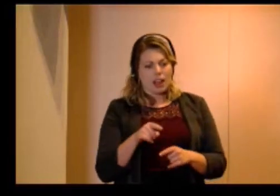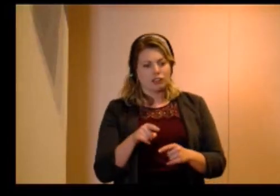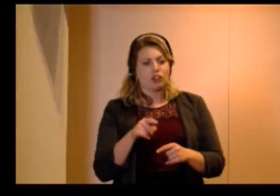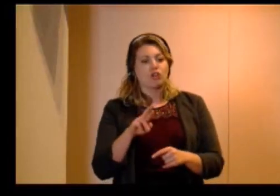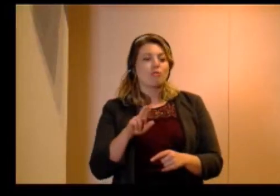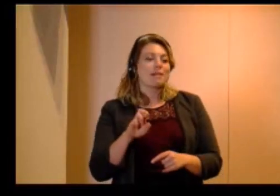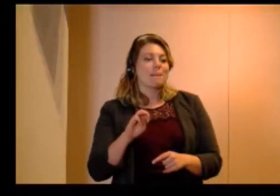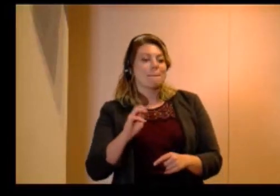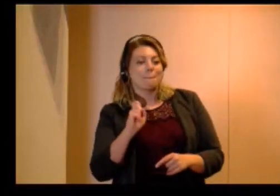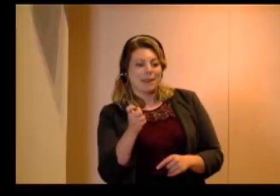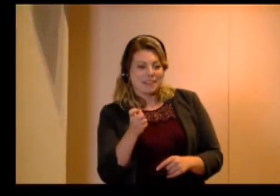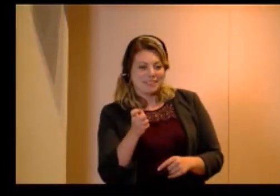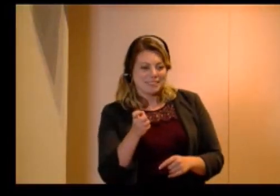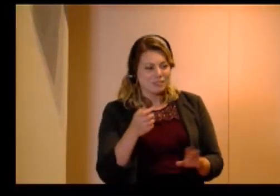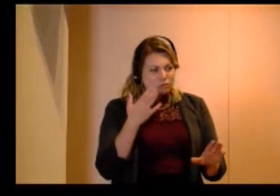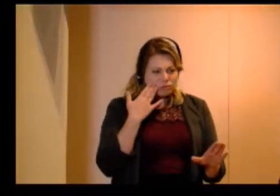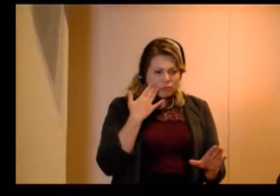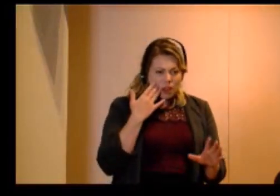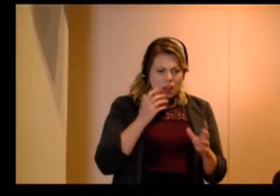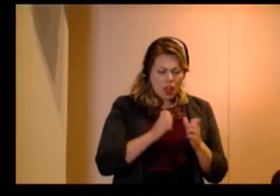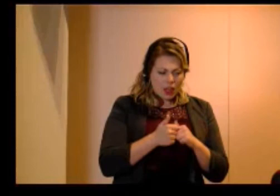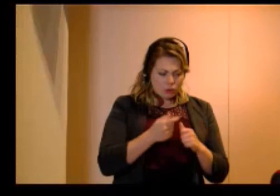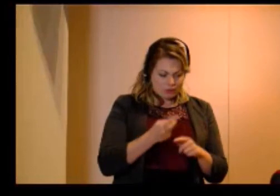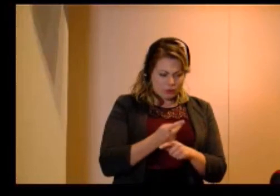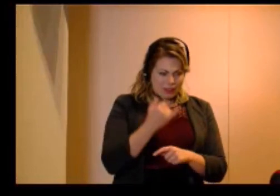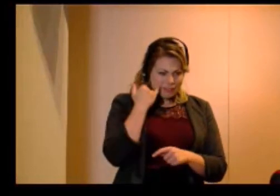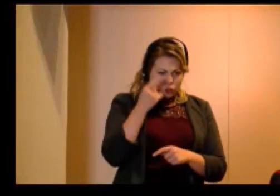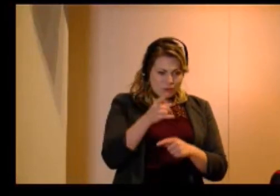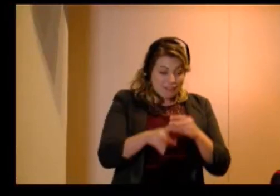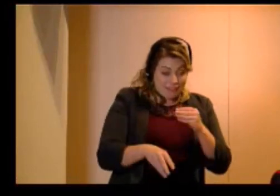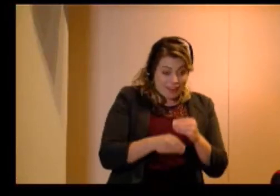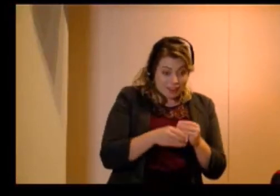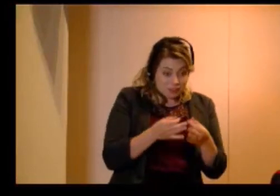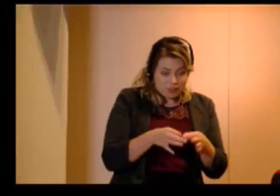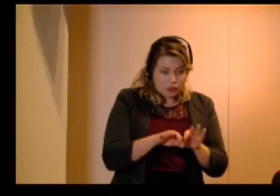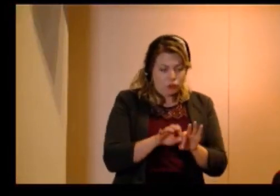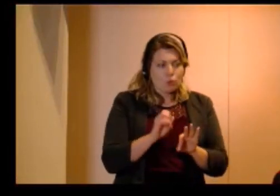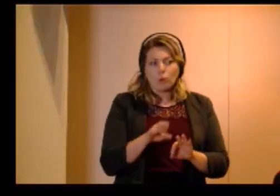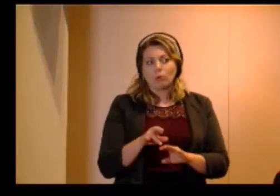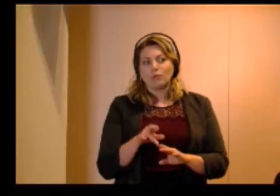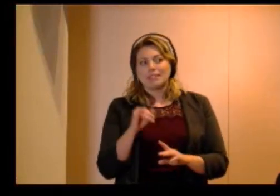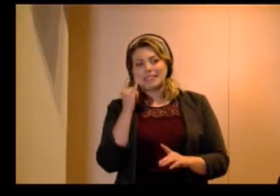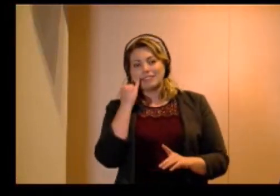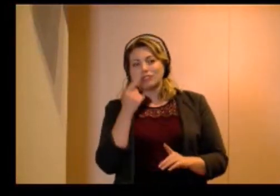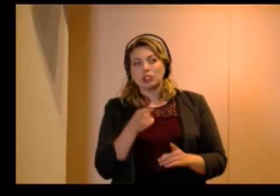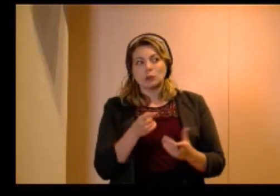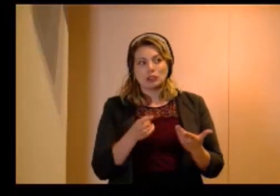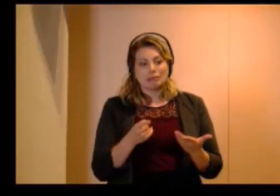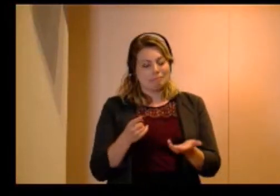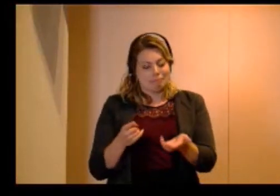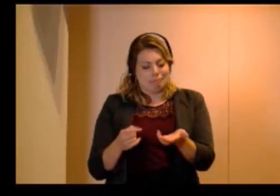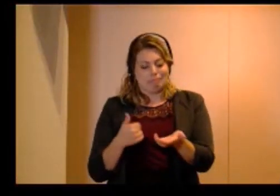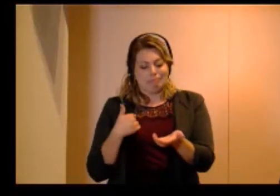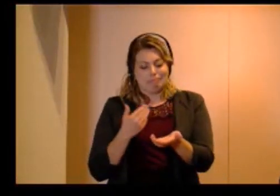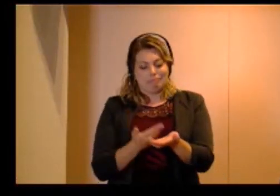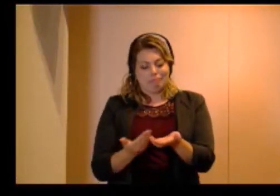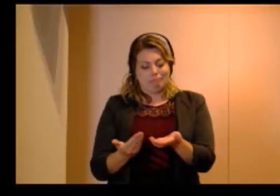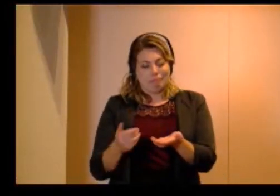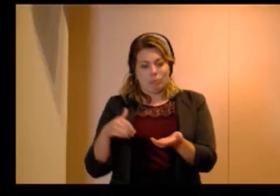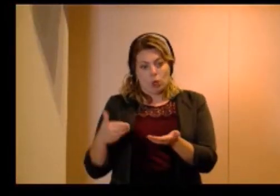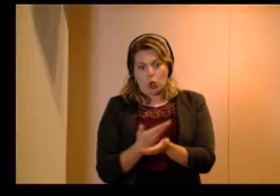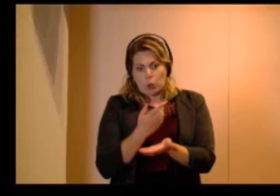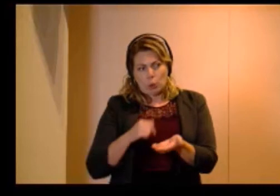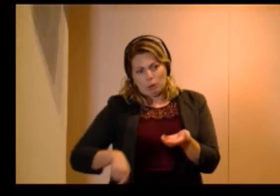like when you're adding value and not just, when you get to a new object.